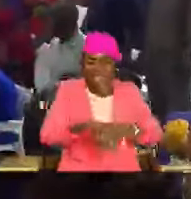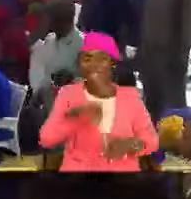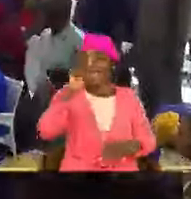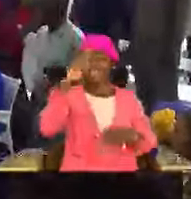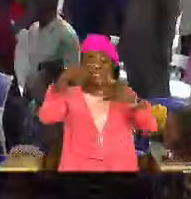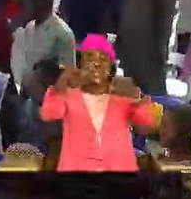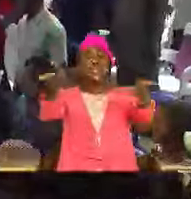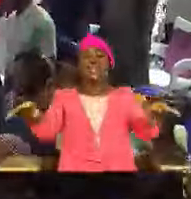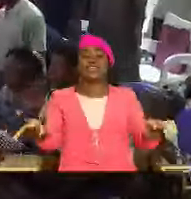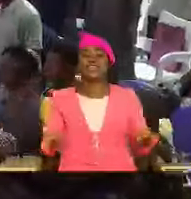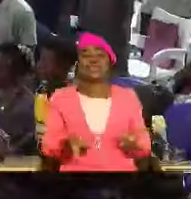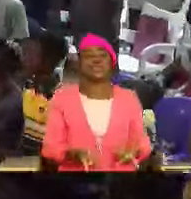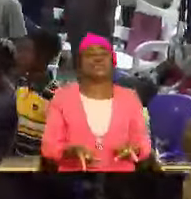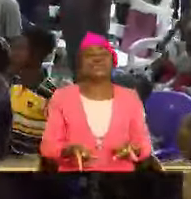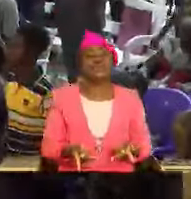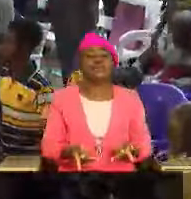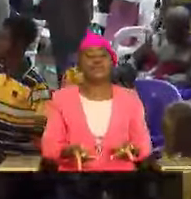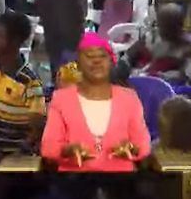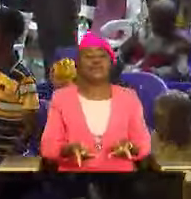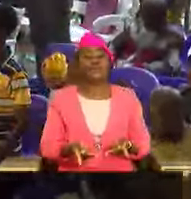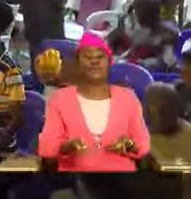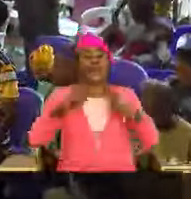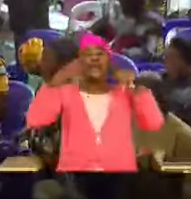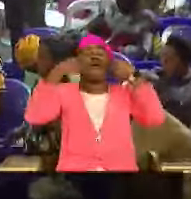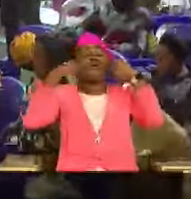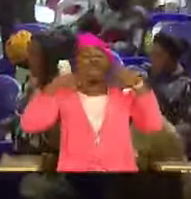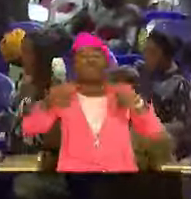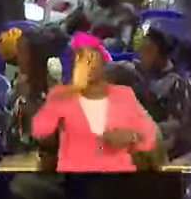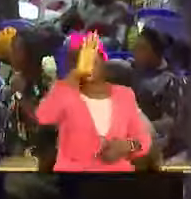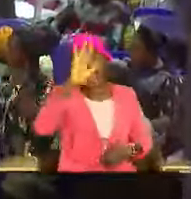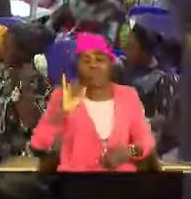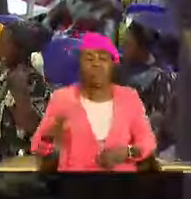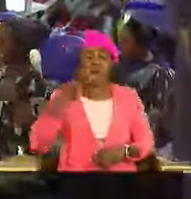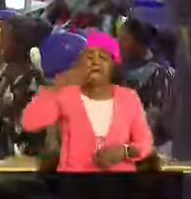stagnancy pronounced by Wicked